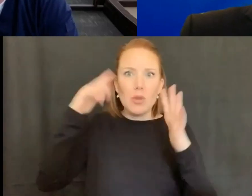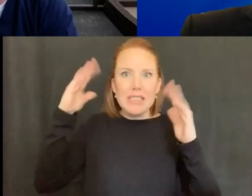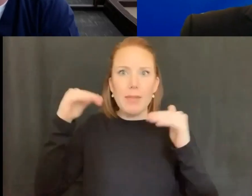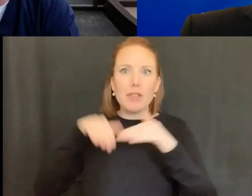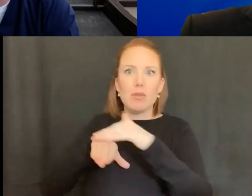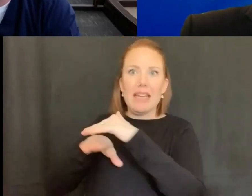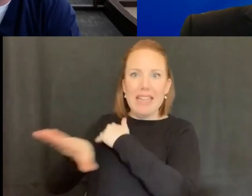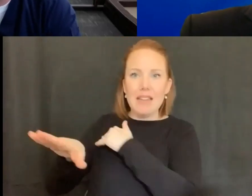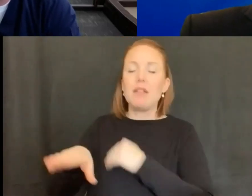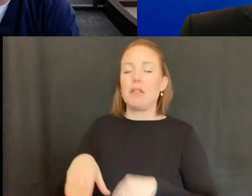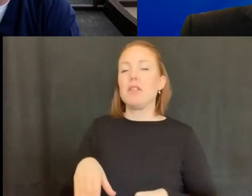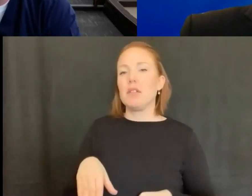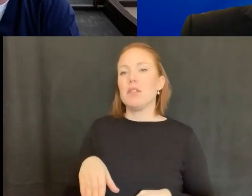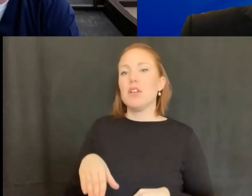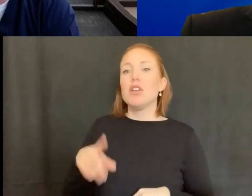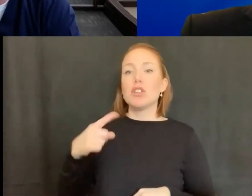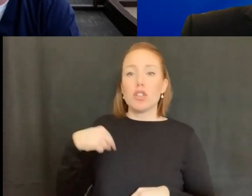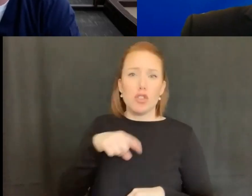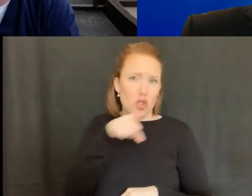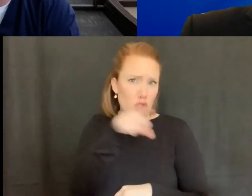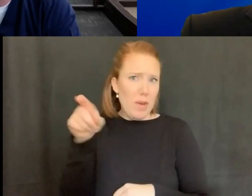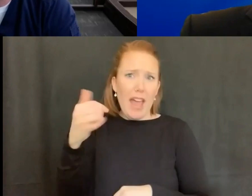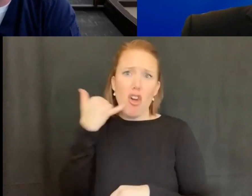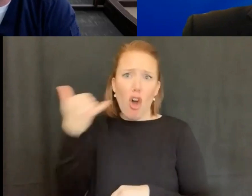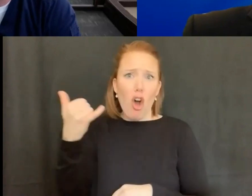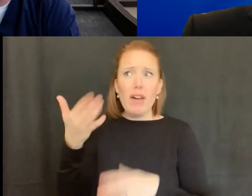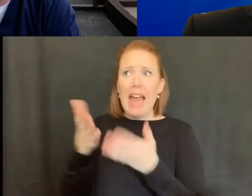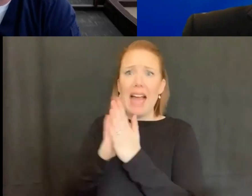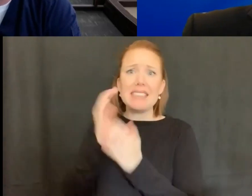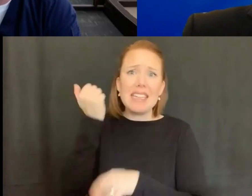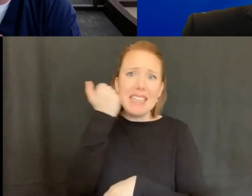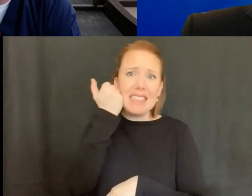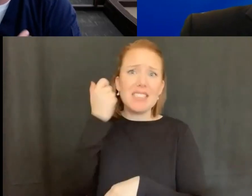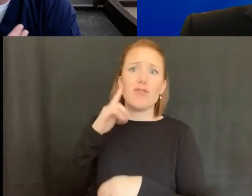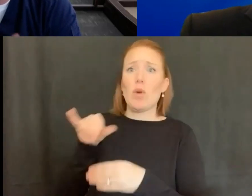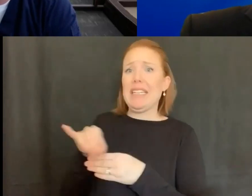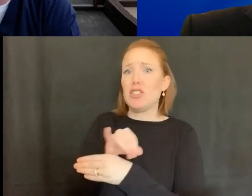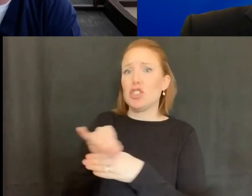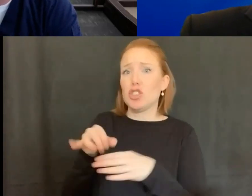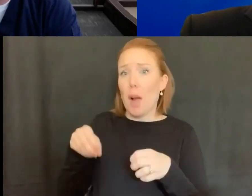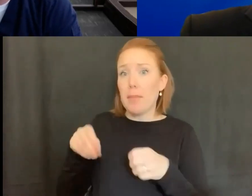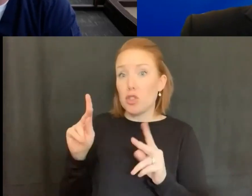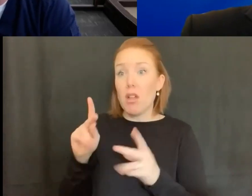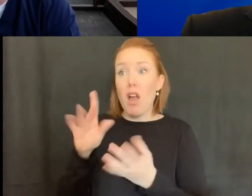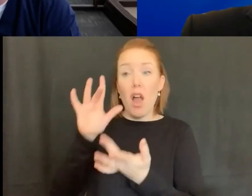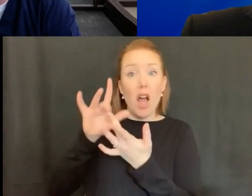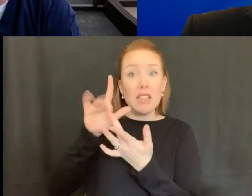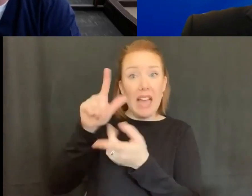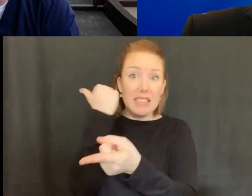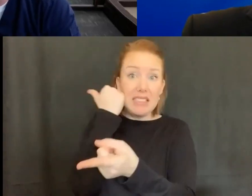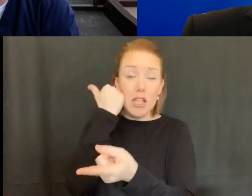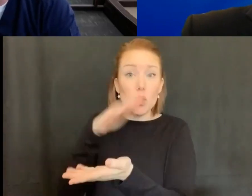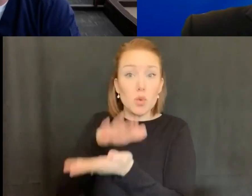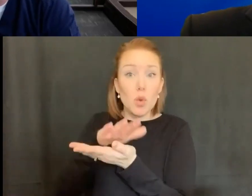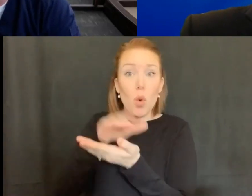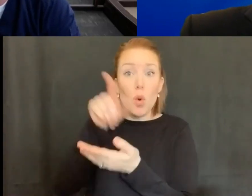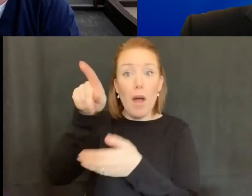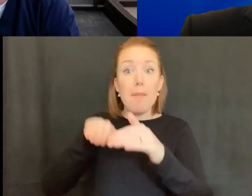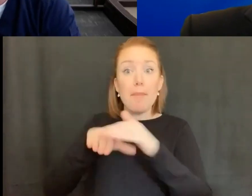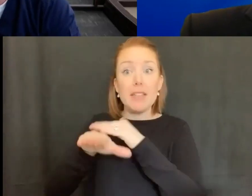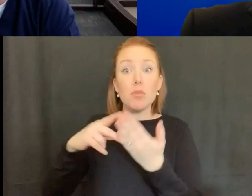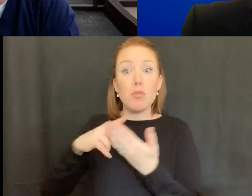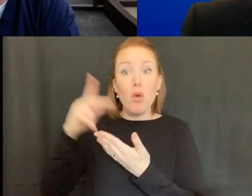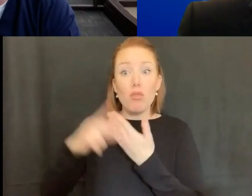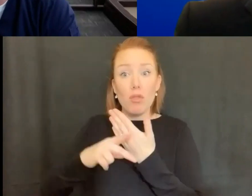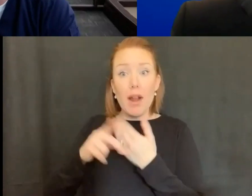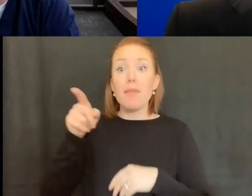about, calling a dentist and asking for internship opportunities. If you contact a dental school admissions program, they will be happy